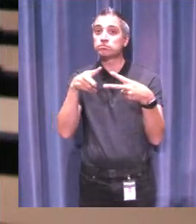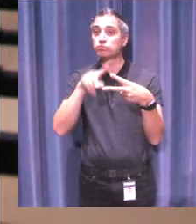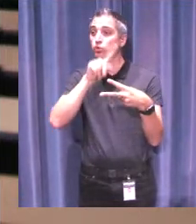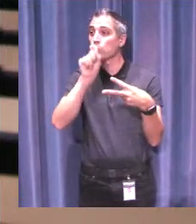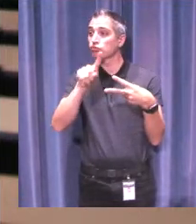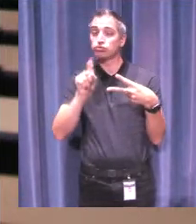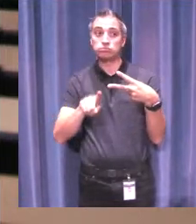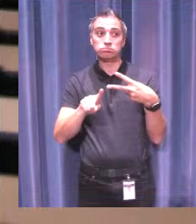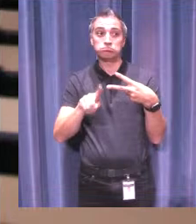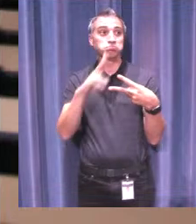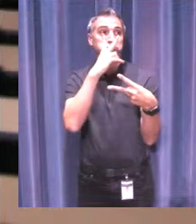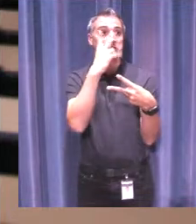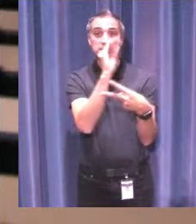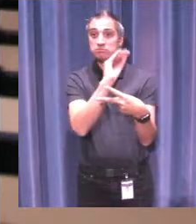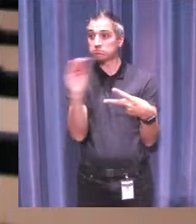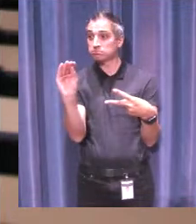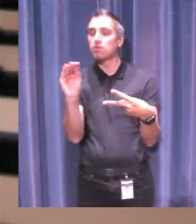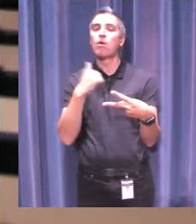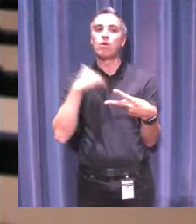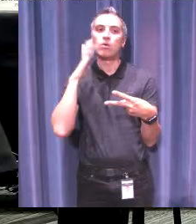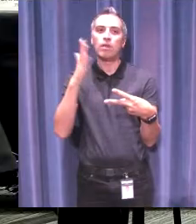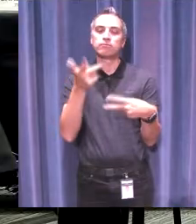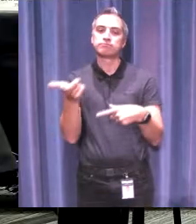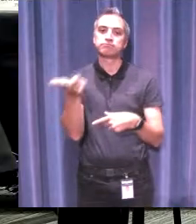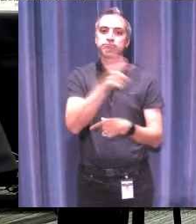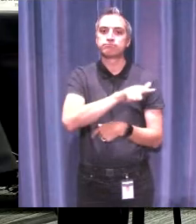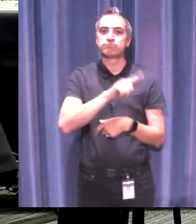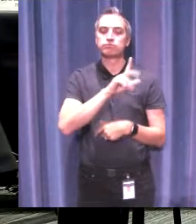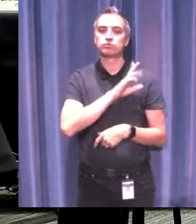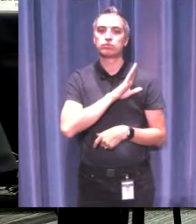Seeing none, we'll now move to Trustee Daly.